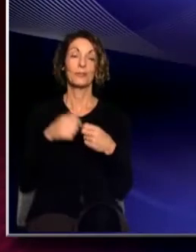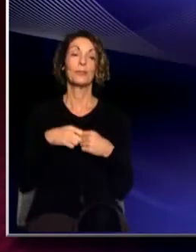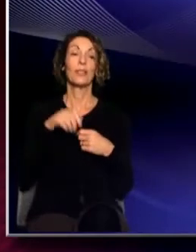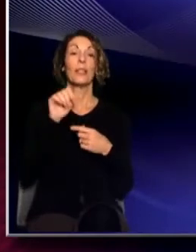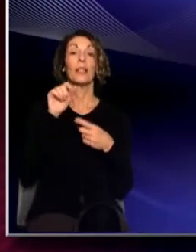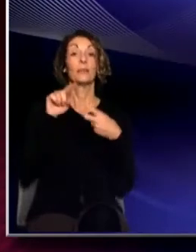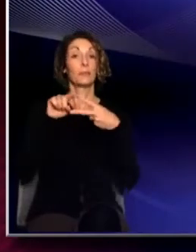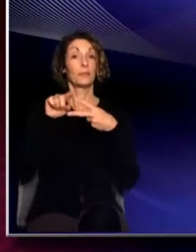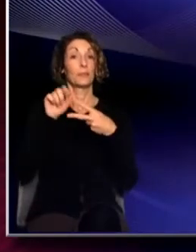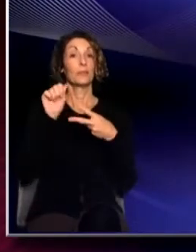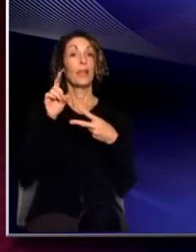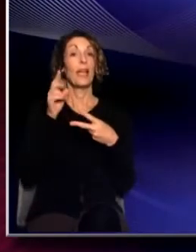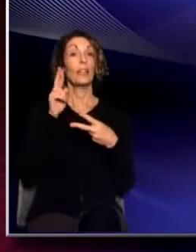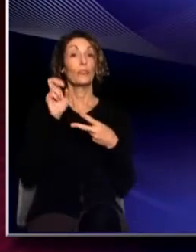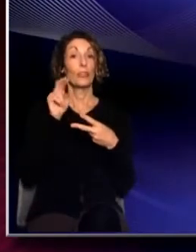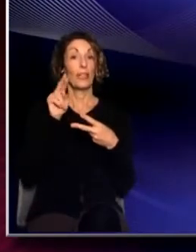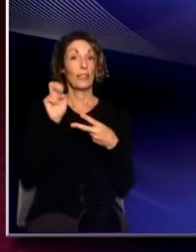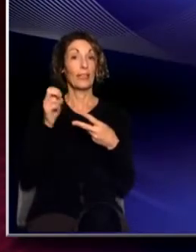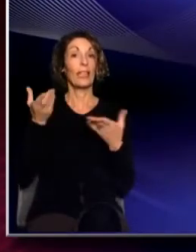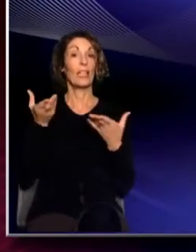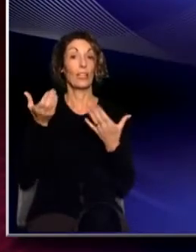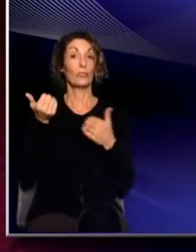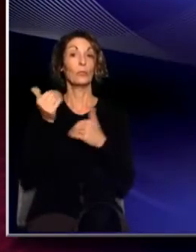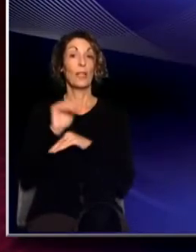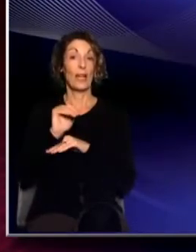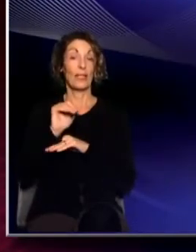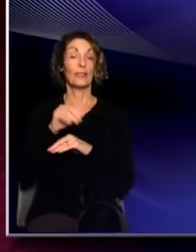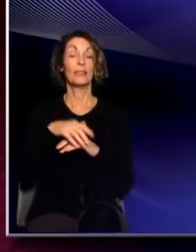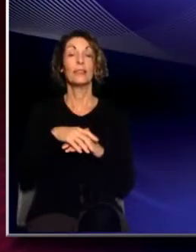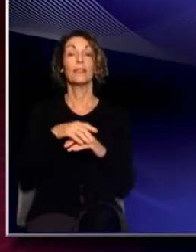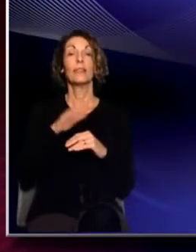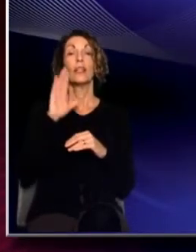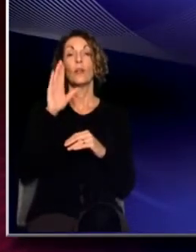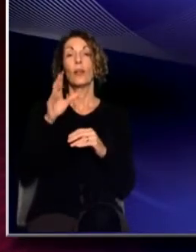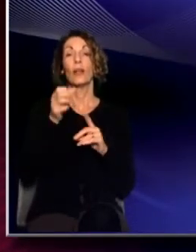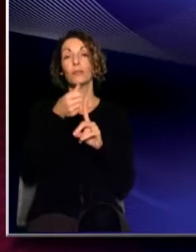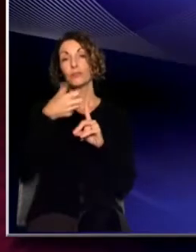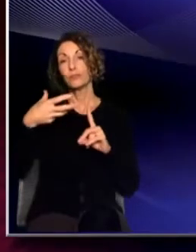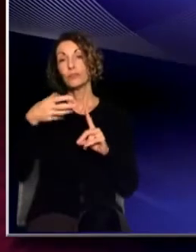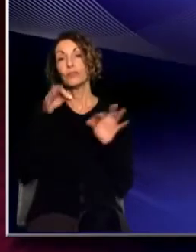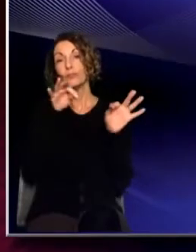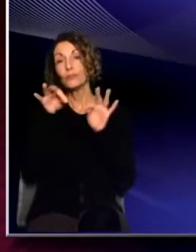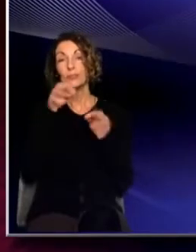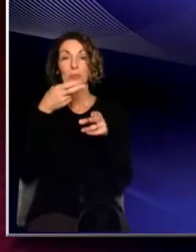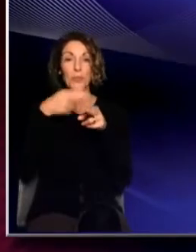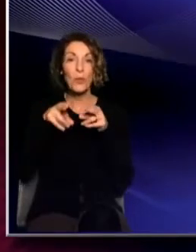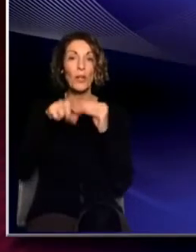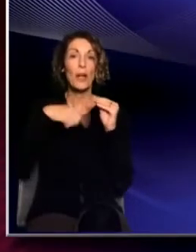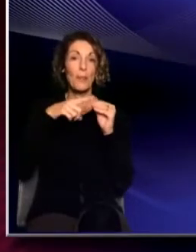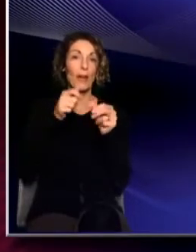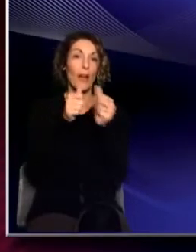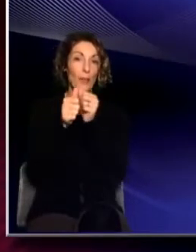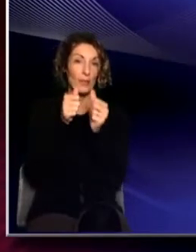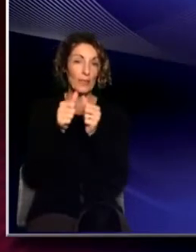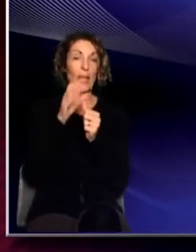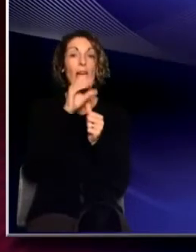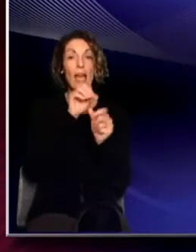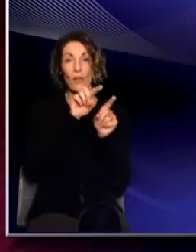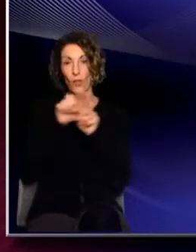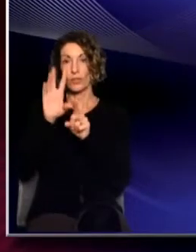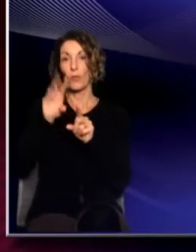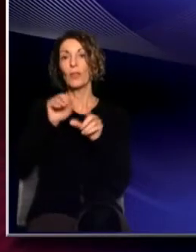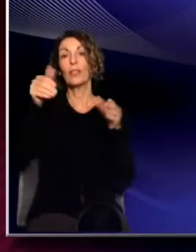Adrian is here with us tonight, and he will give a brief expansion on the competition. He will also introduce our